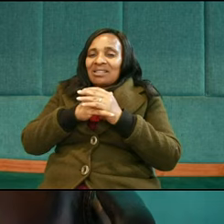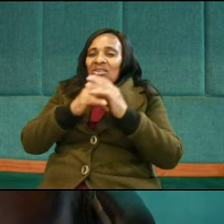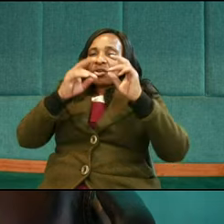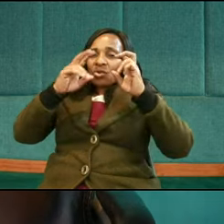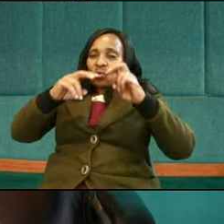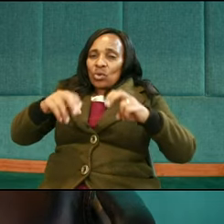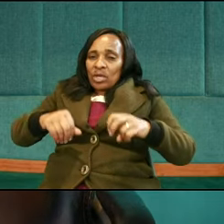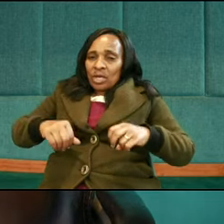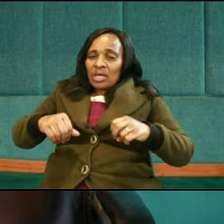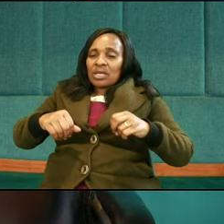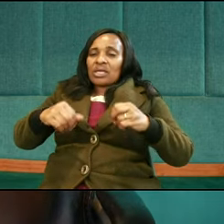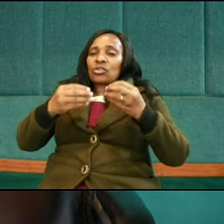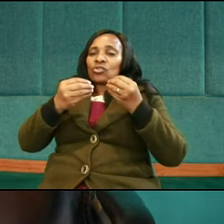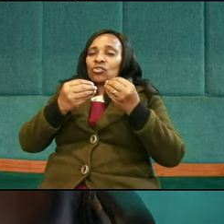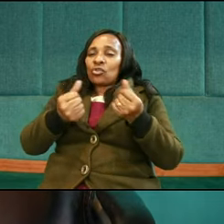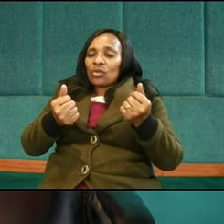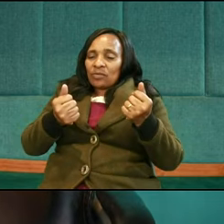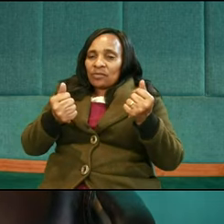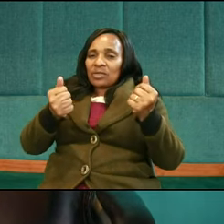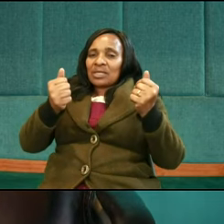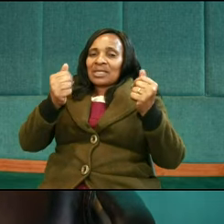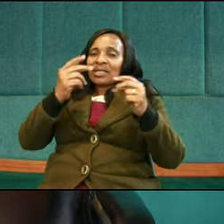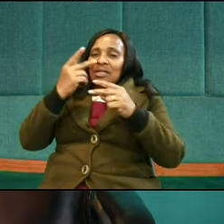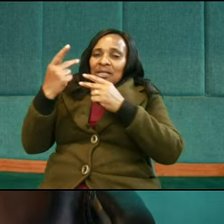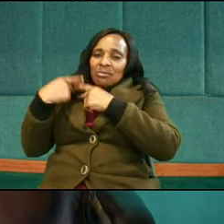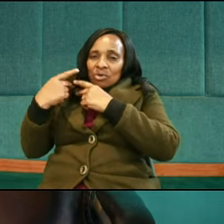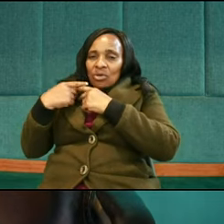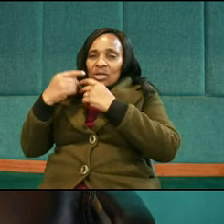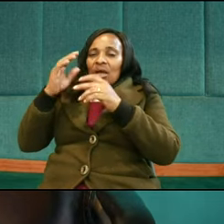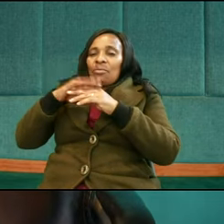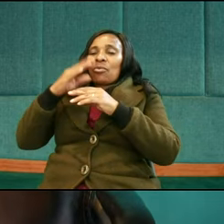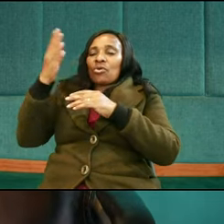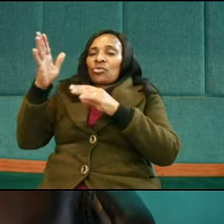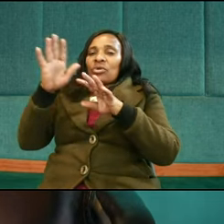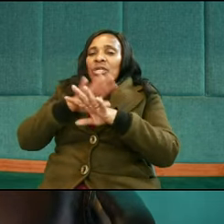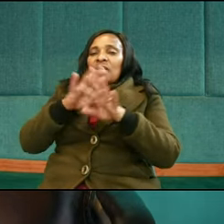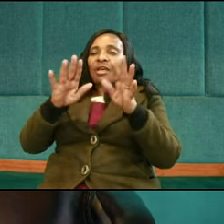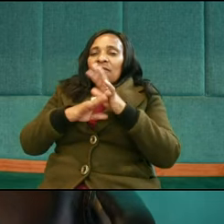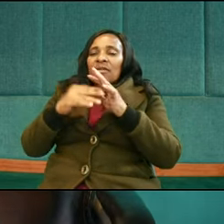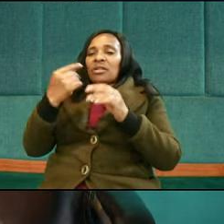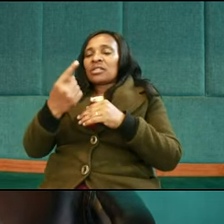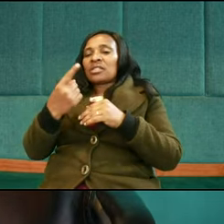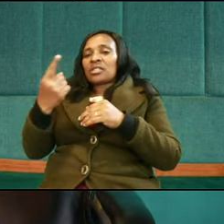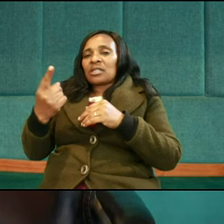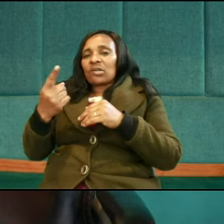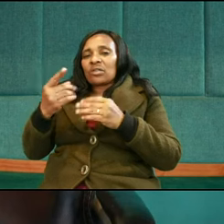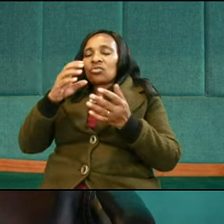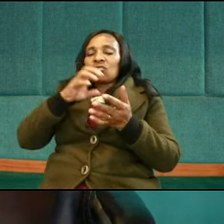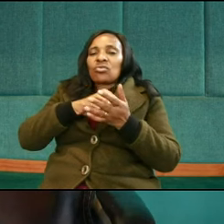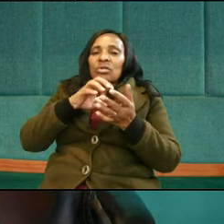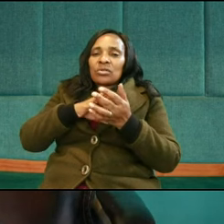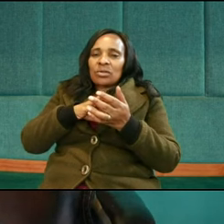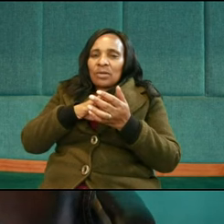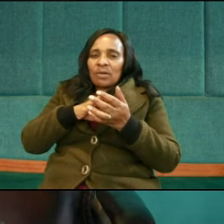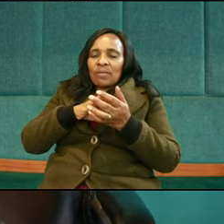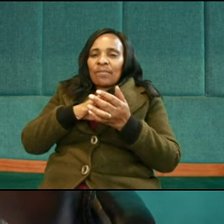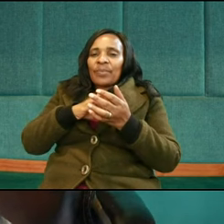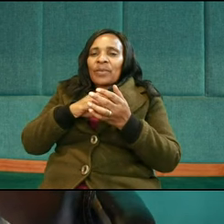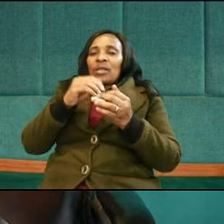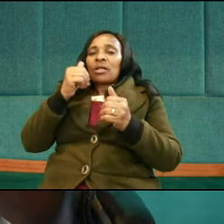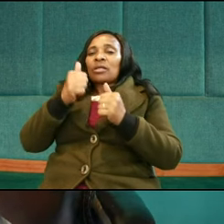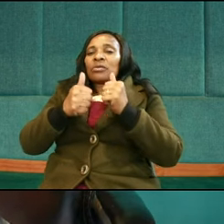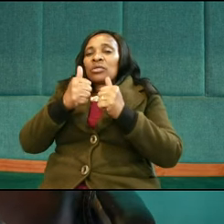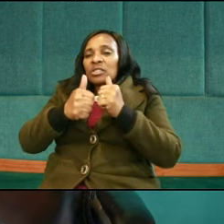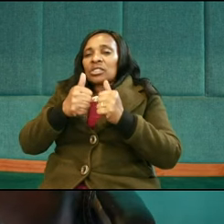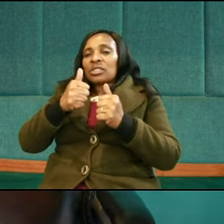of thee, resolving to depend upon you on every single situation is that which